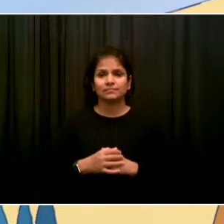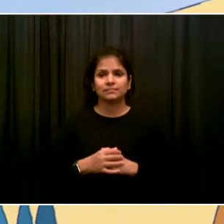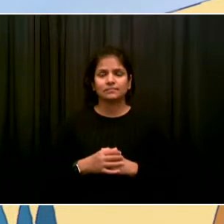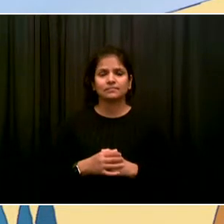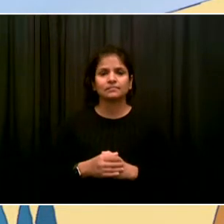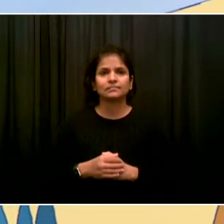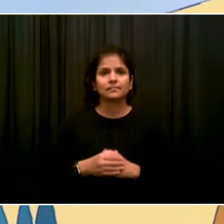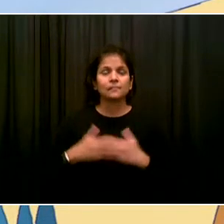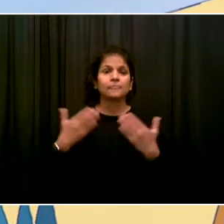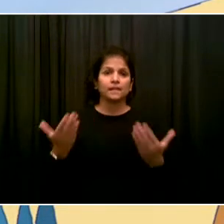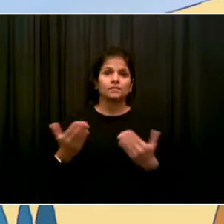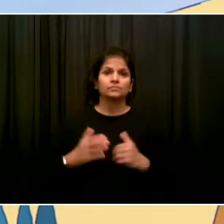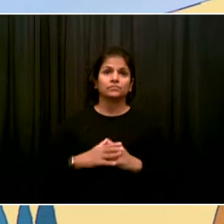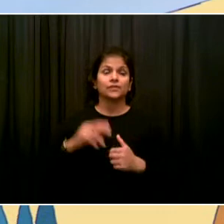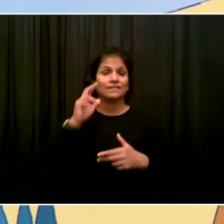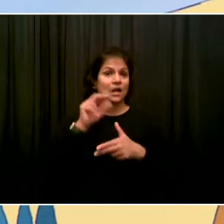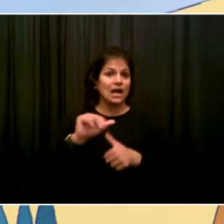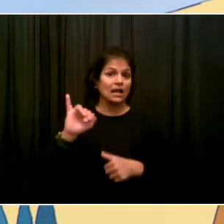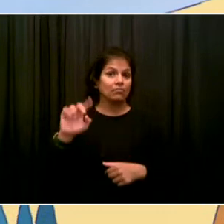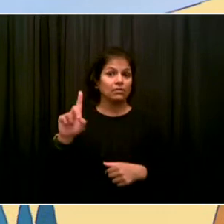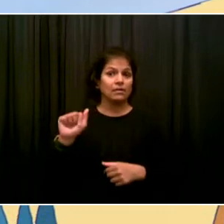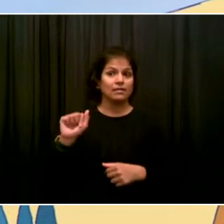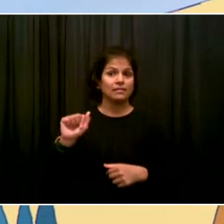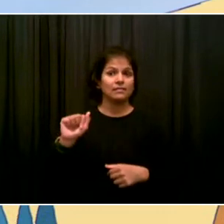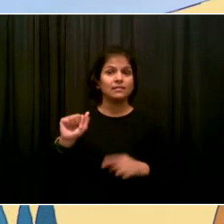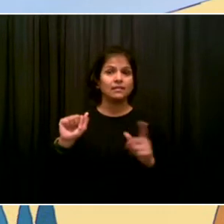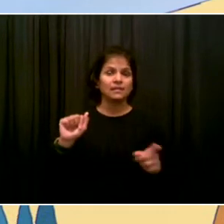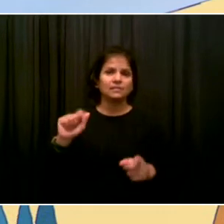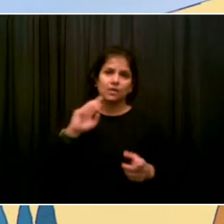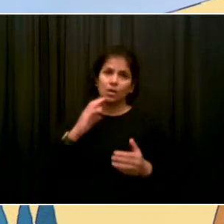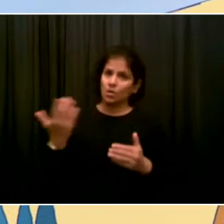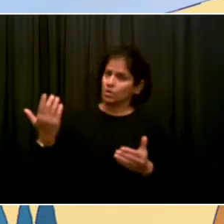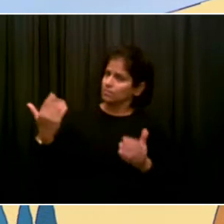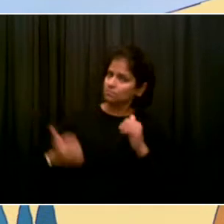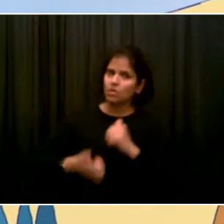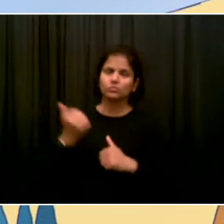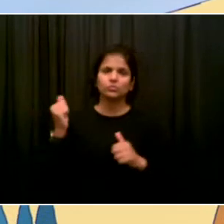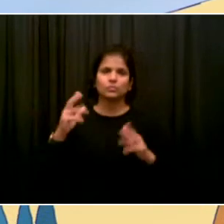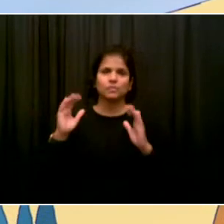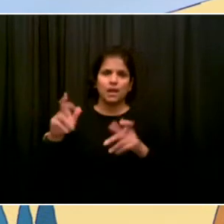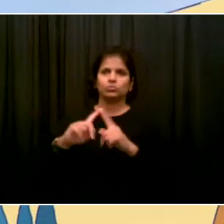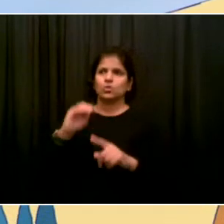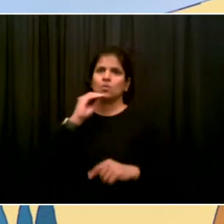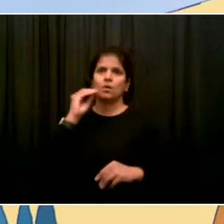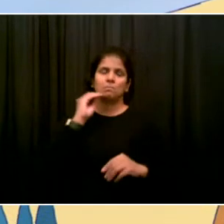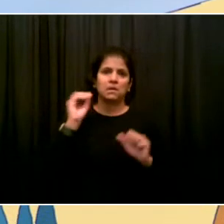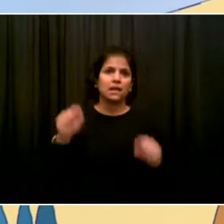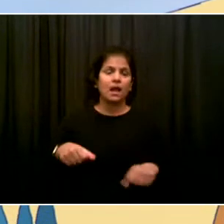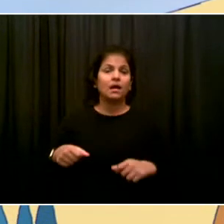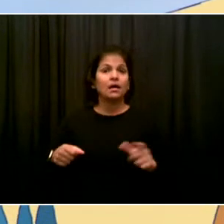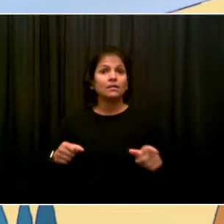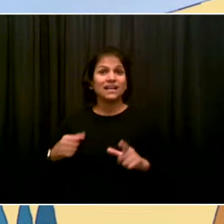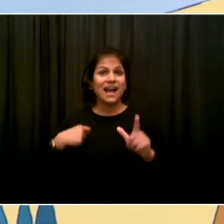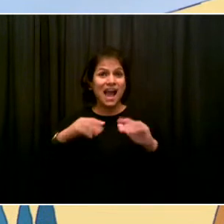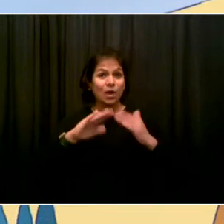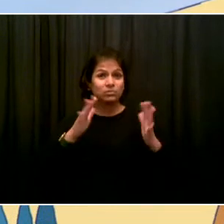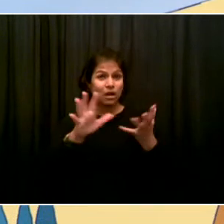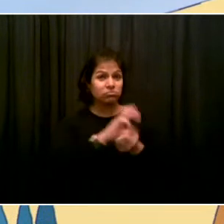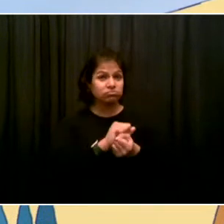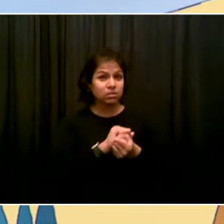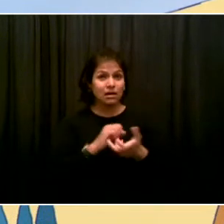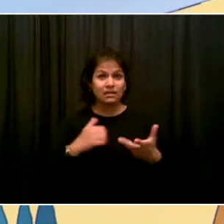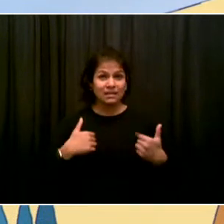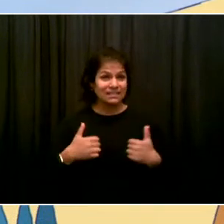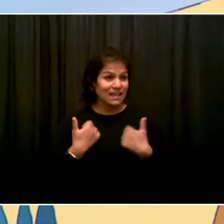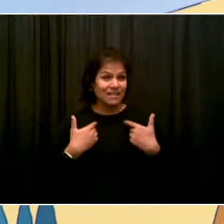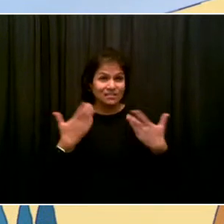the vast majority of families can get back to their homes. We'll support them in doing that. Anyone who literally the home is no longer livable, we'll